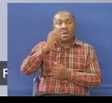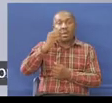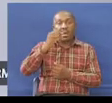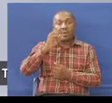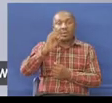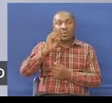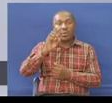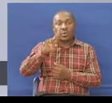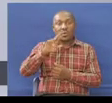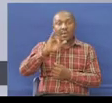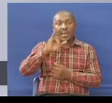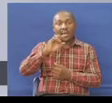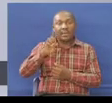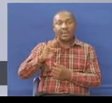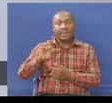factorization.